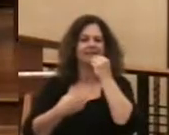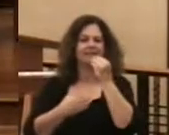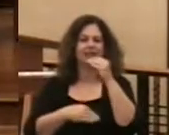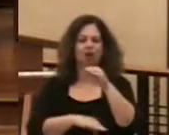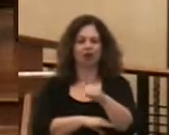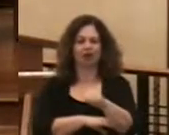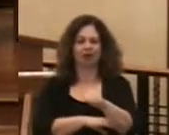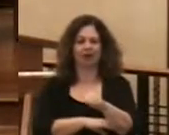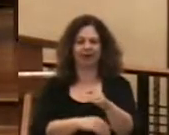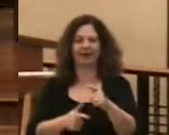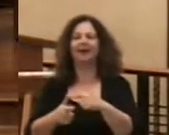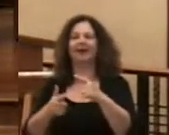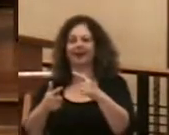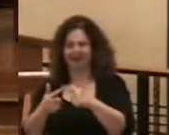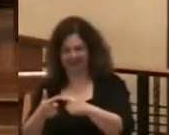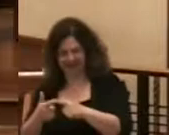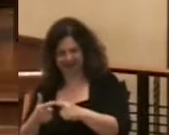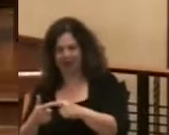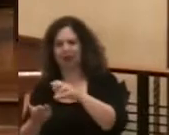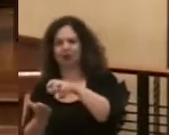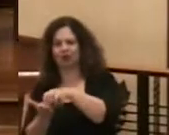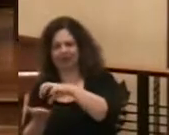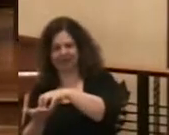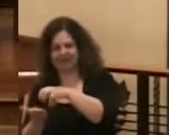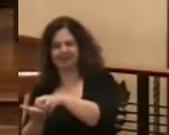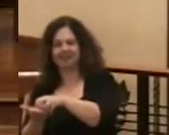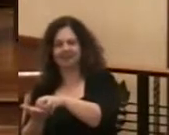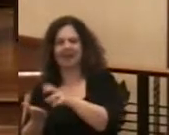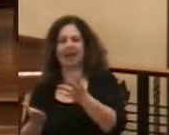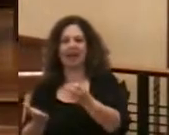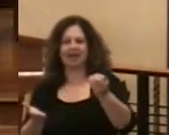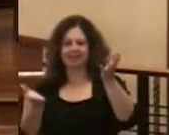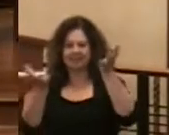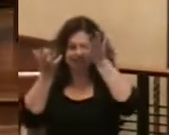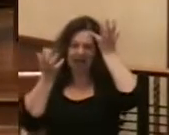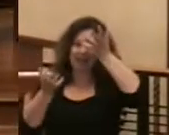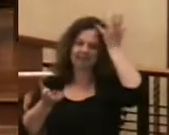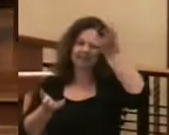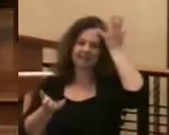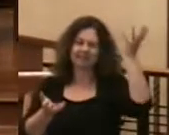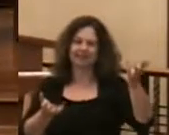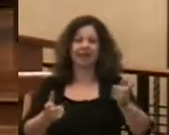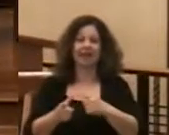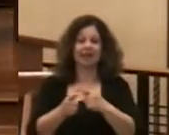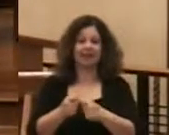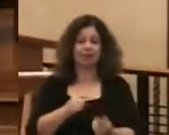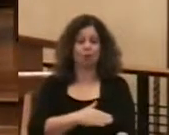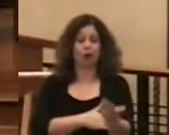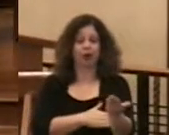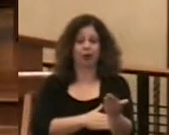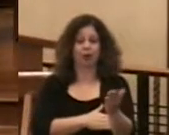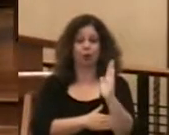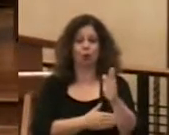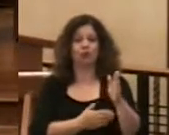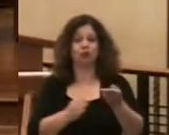tray and cookies for those that attend Saturday night. And on Sunday morning, we'll be serving pancakes from 8 till noon.